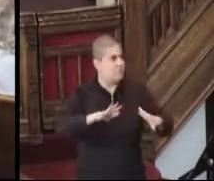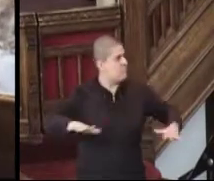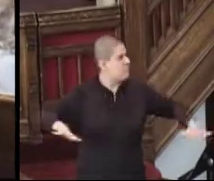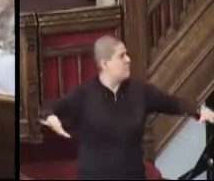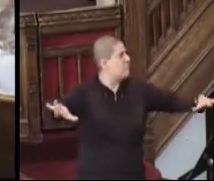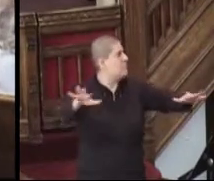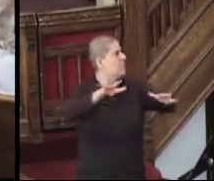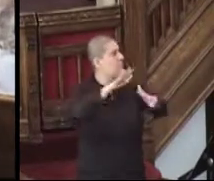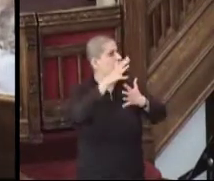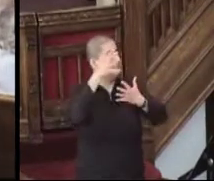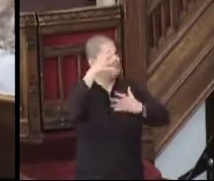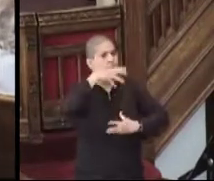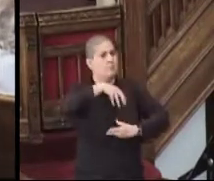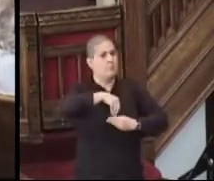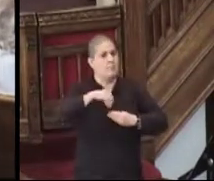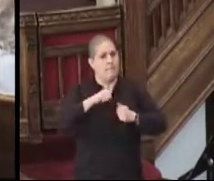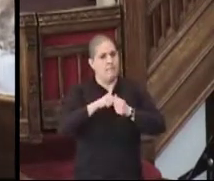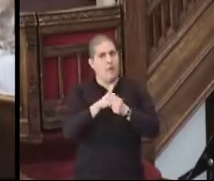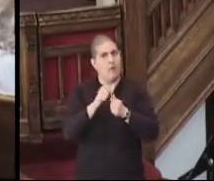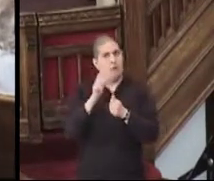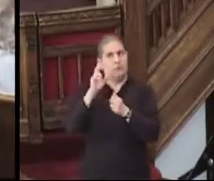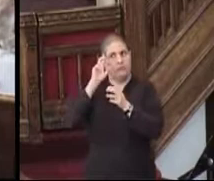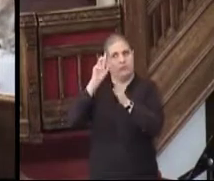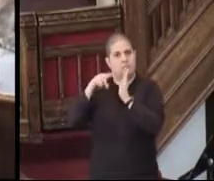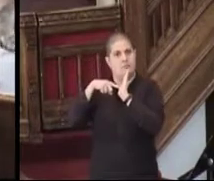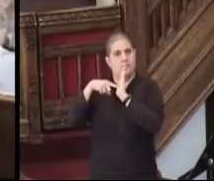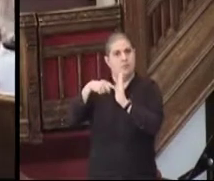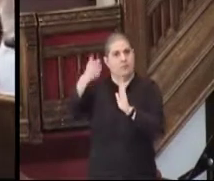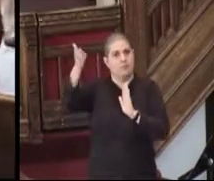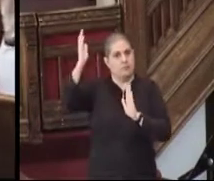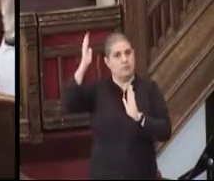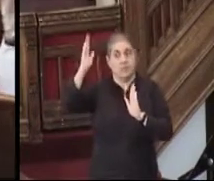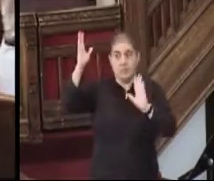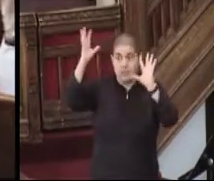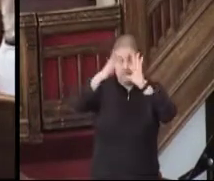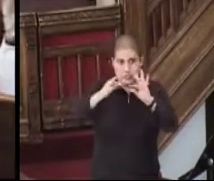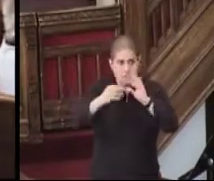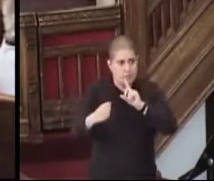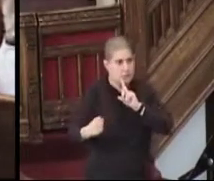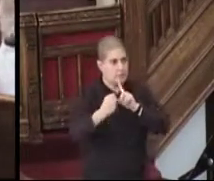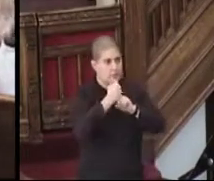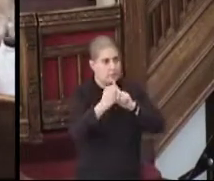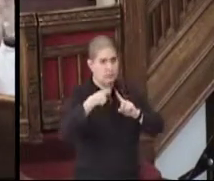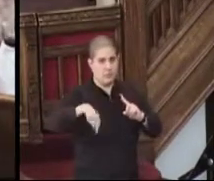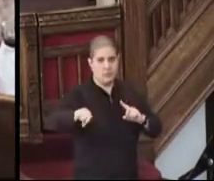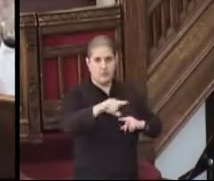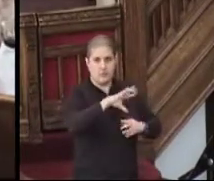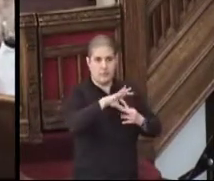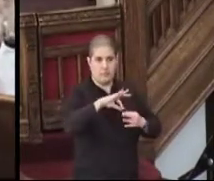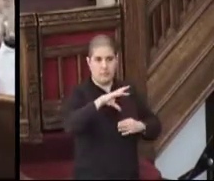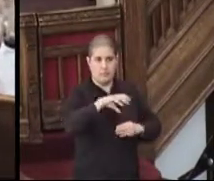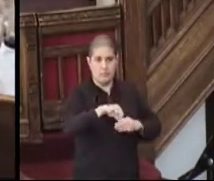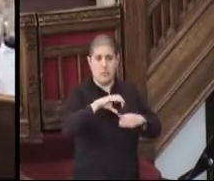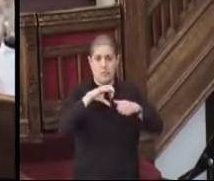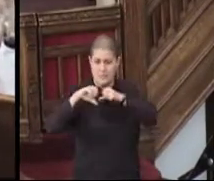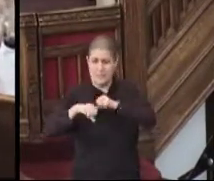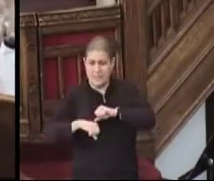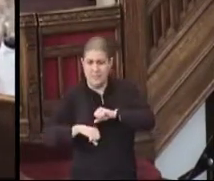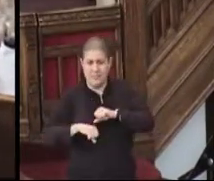we are to be an ambassador for. This realm of God that talks to us about grieving,